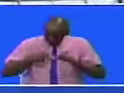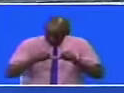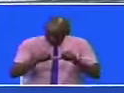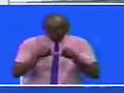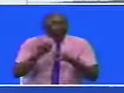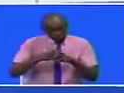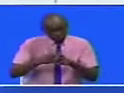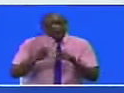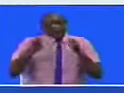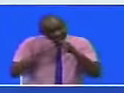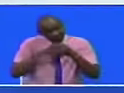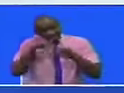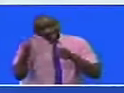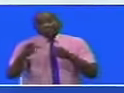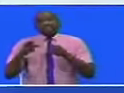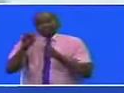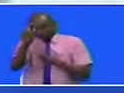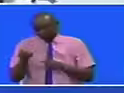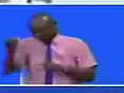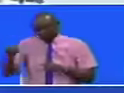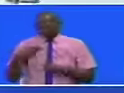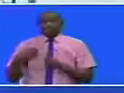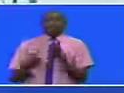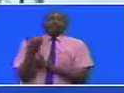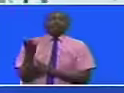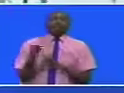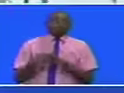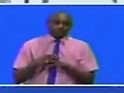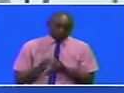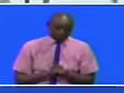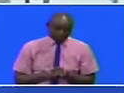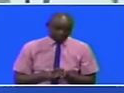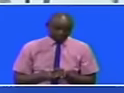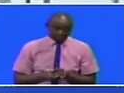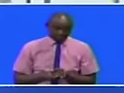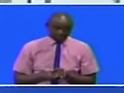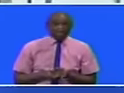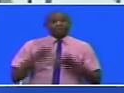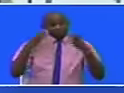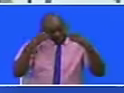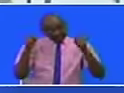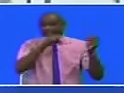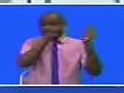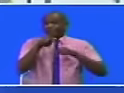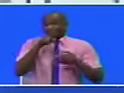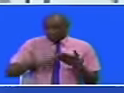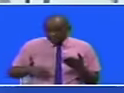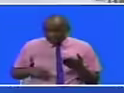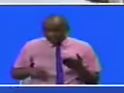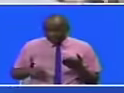that several other phases are to be commissioned soon. See, today, fundamentally, the president is coming to